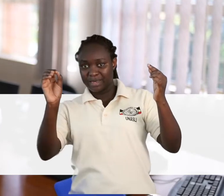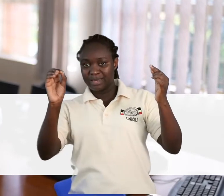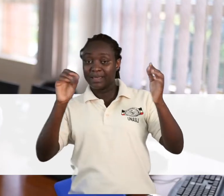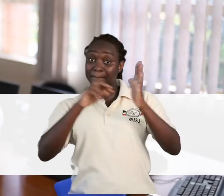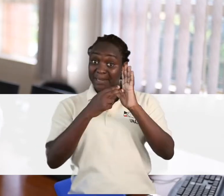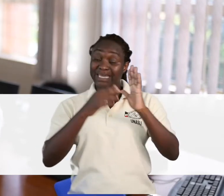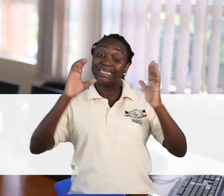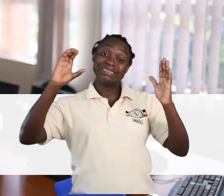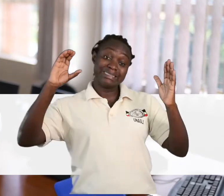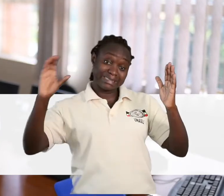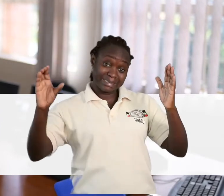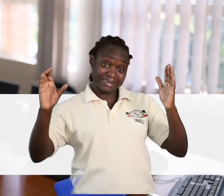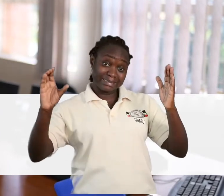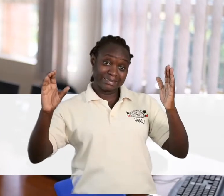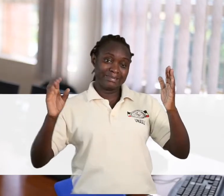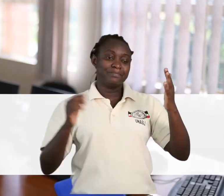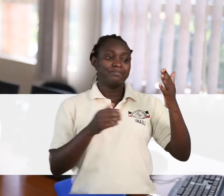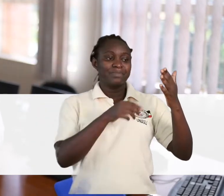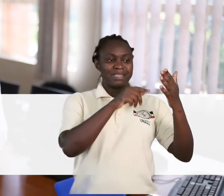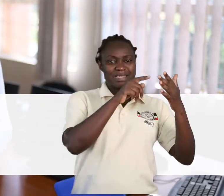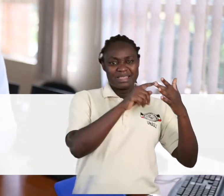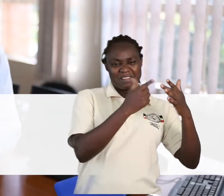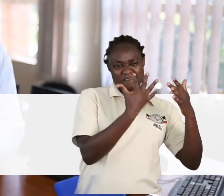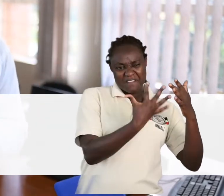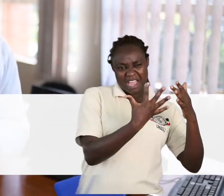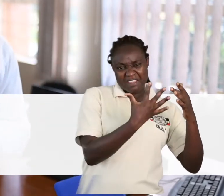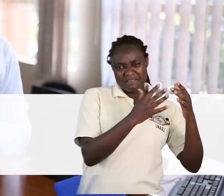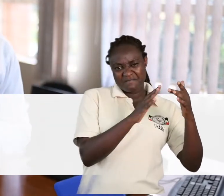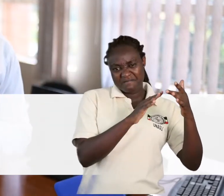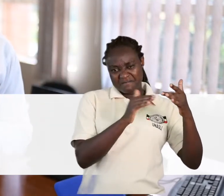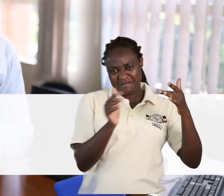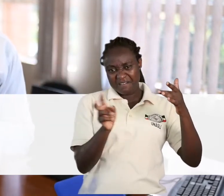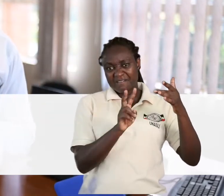C. You then have 50.